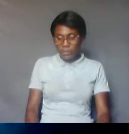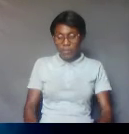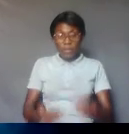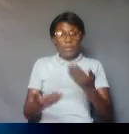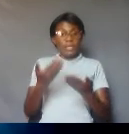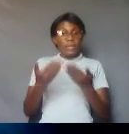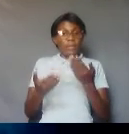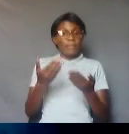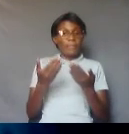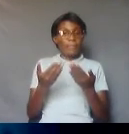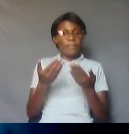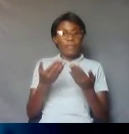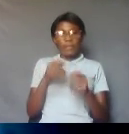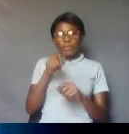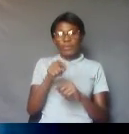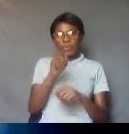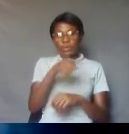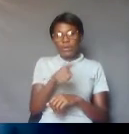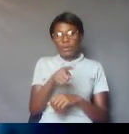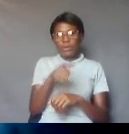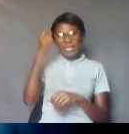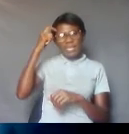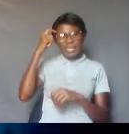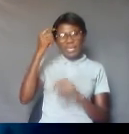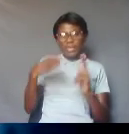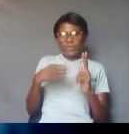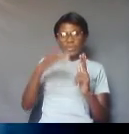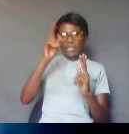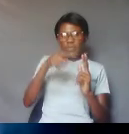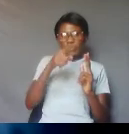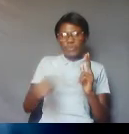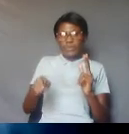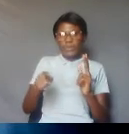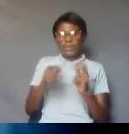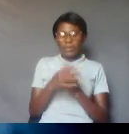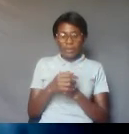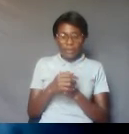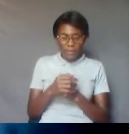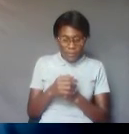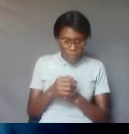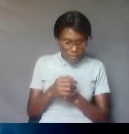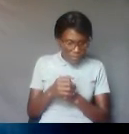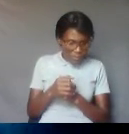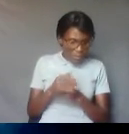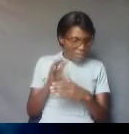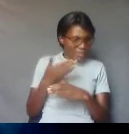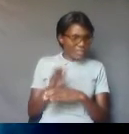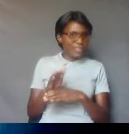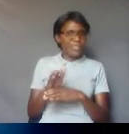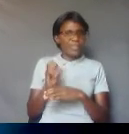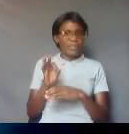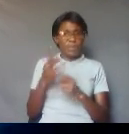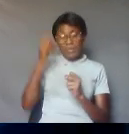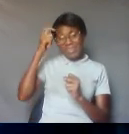difficult questions that we push people to begin to critically think about things you've always internalized and things you've always said, oh no, but this